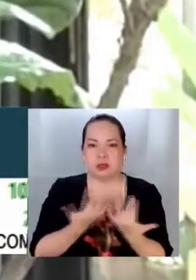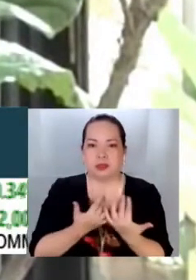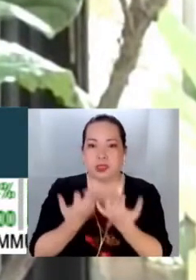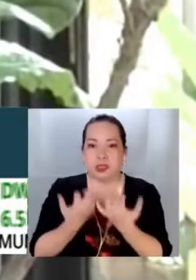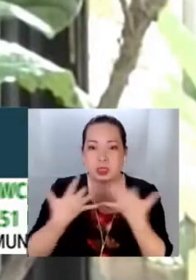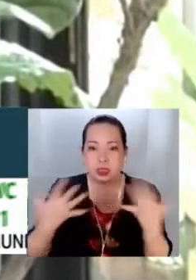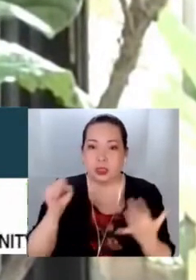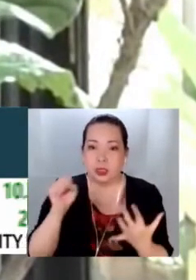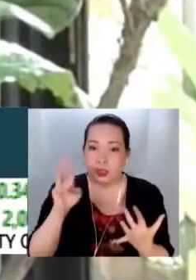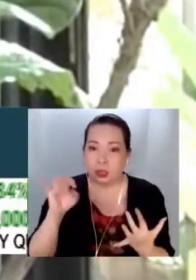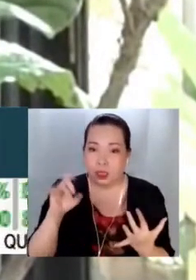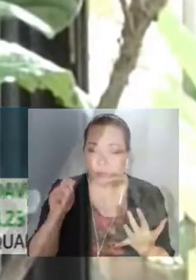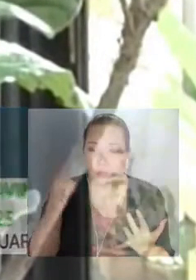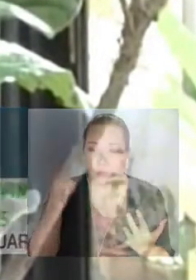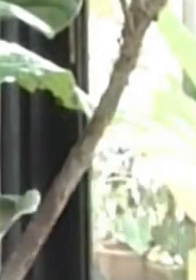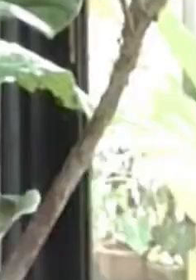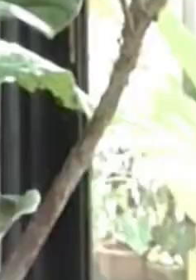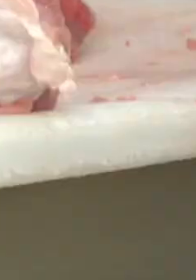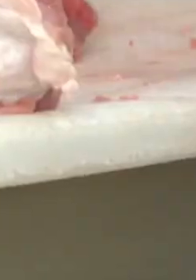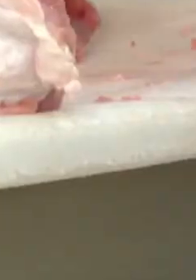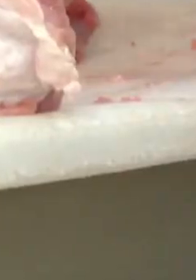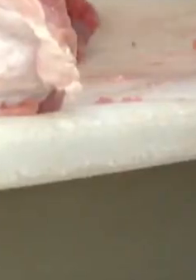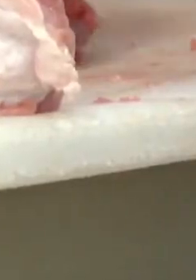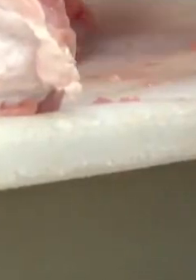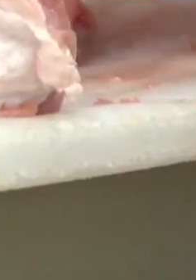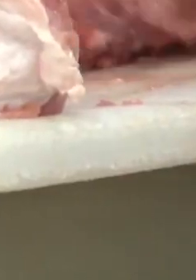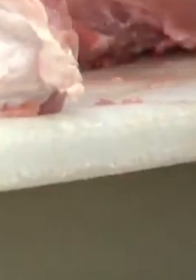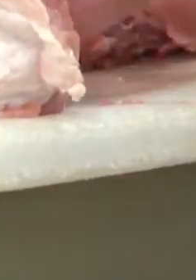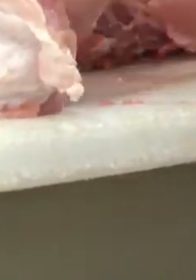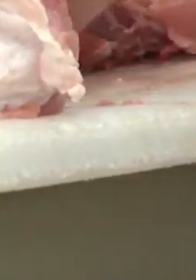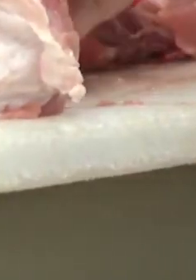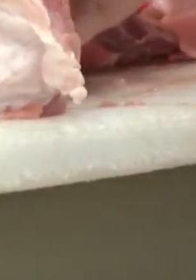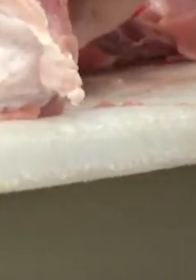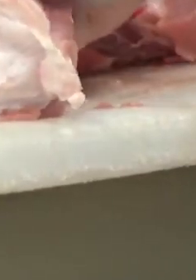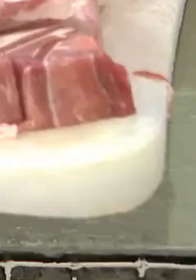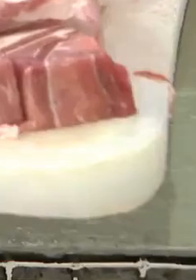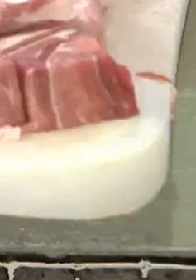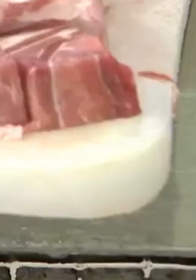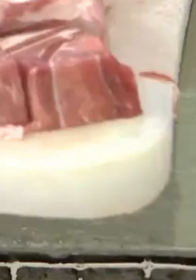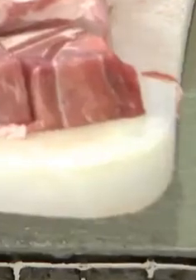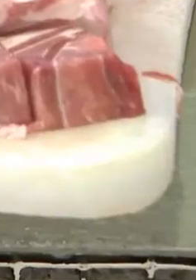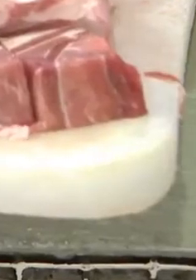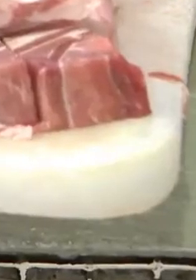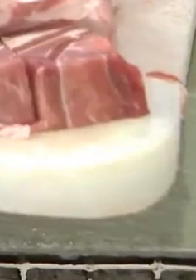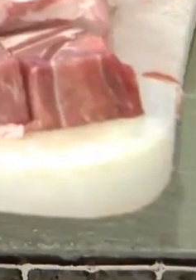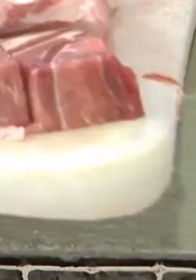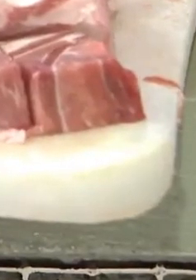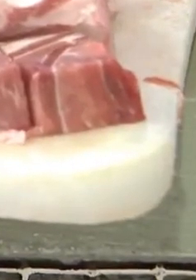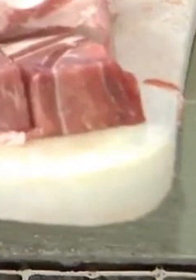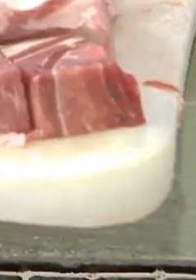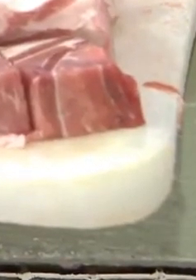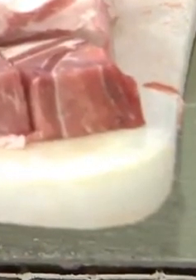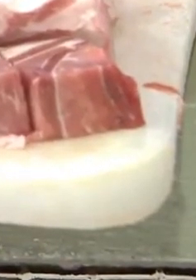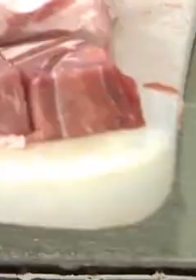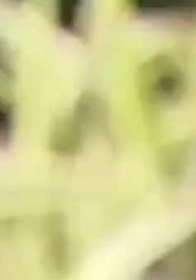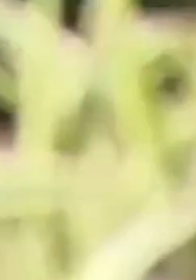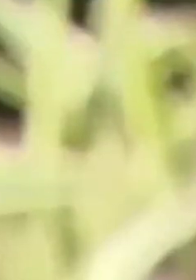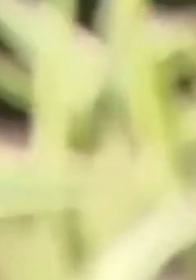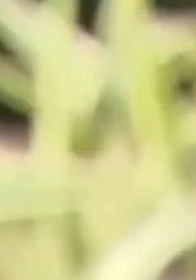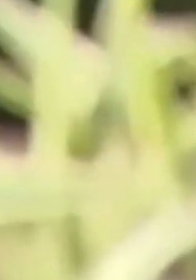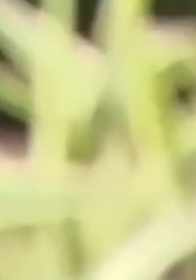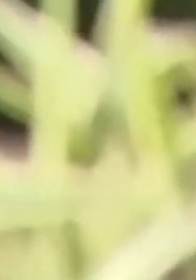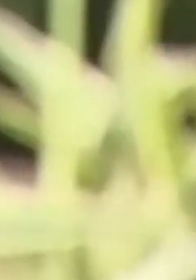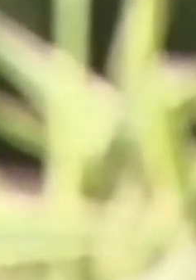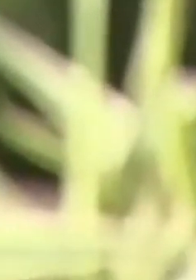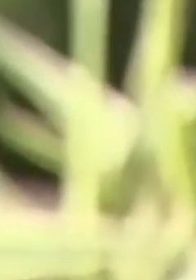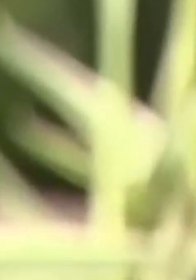address issues affecting the agriculture sector, such as the rise in pork prices, the continuing threat of the African swine fever, and